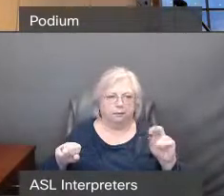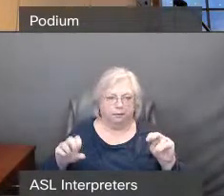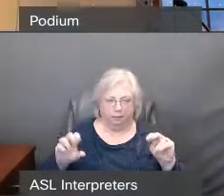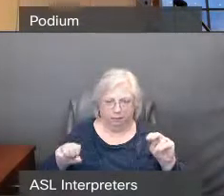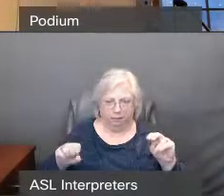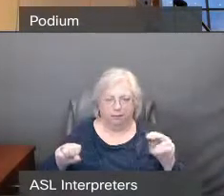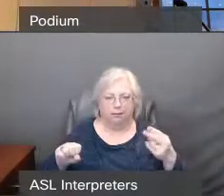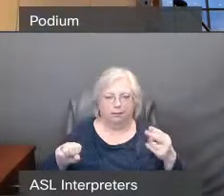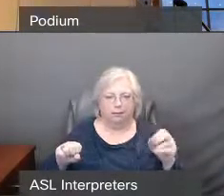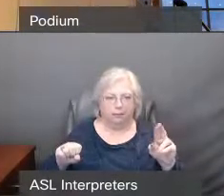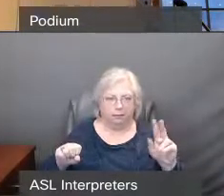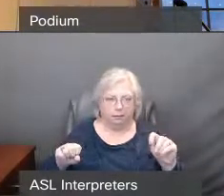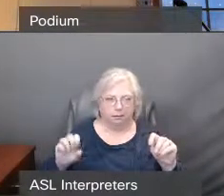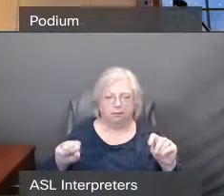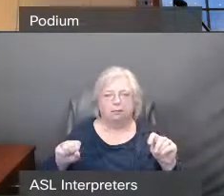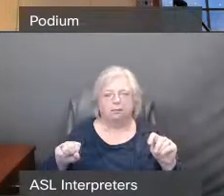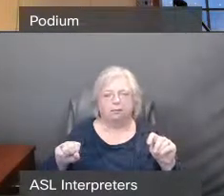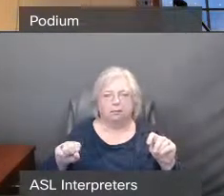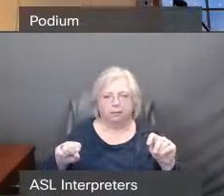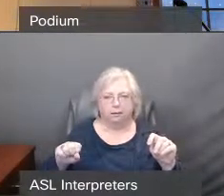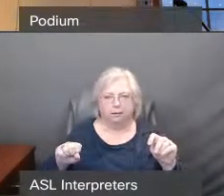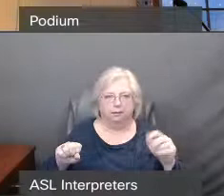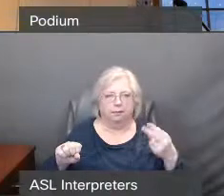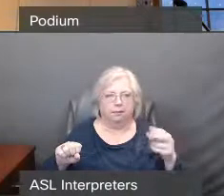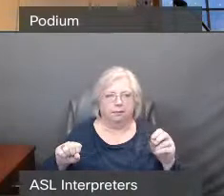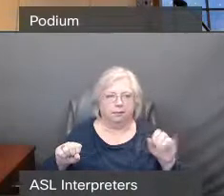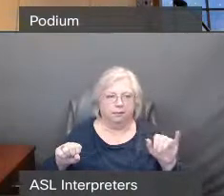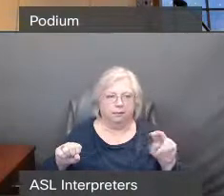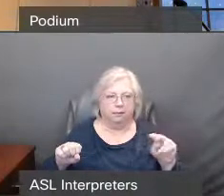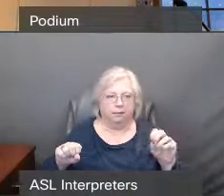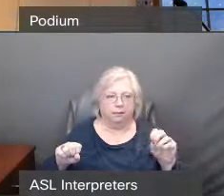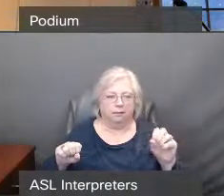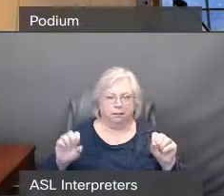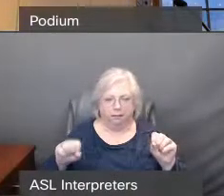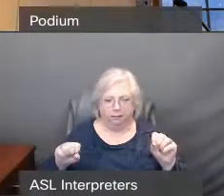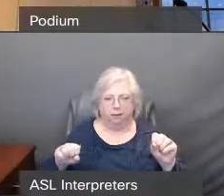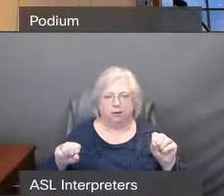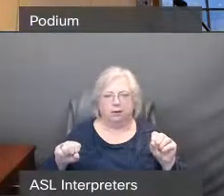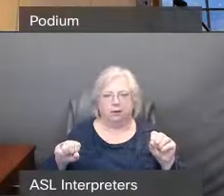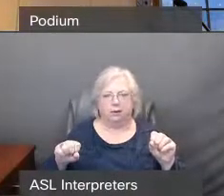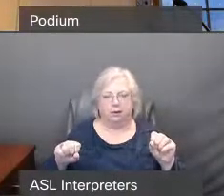Hart? Aye. Heinz? Yes.